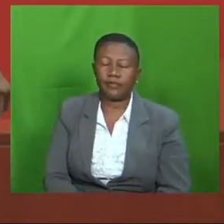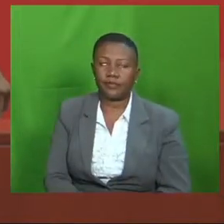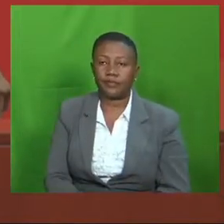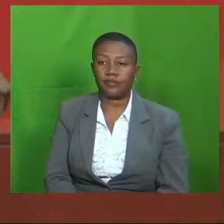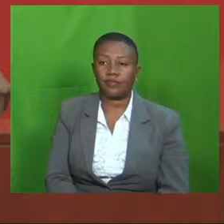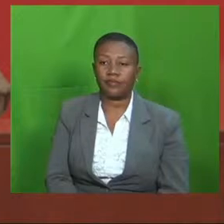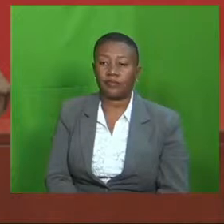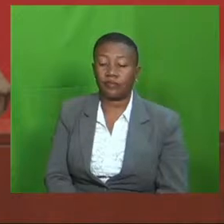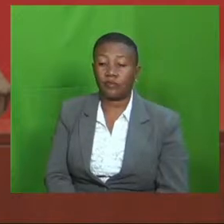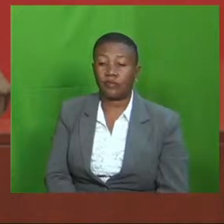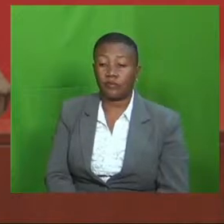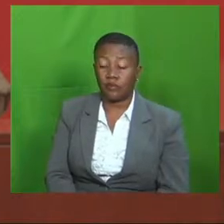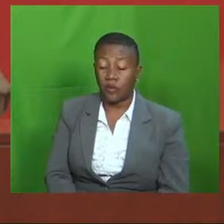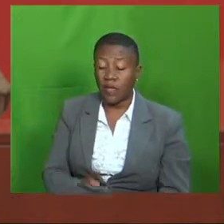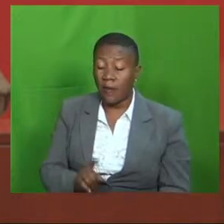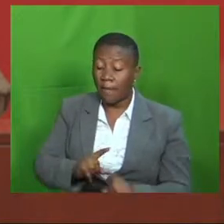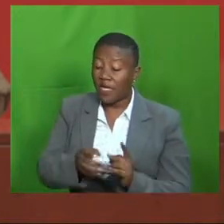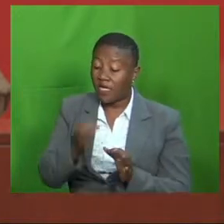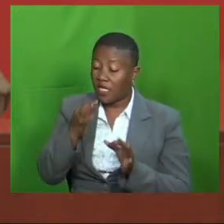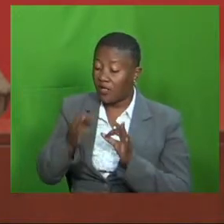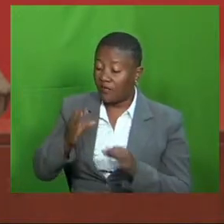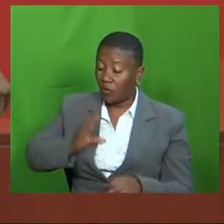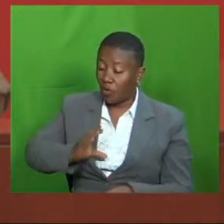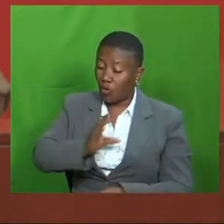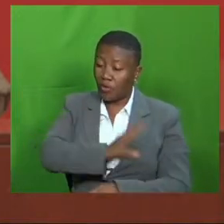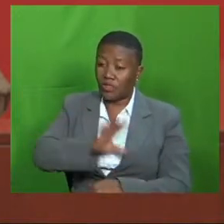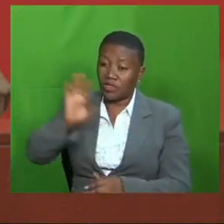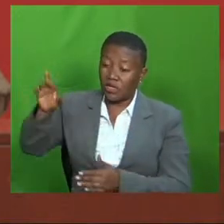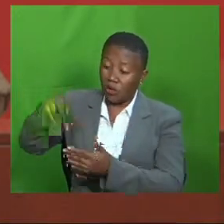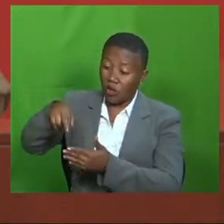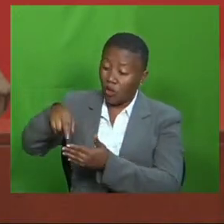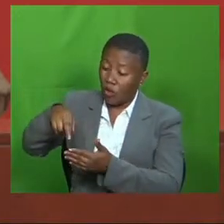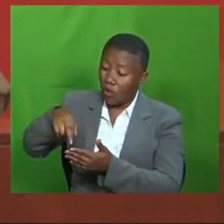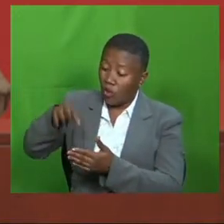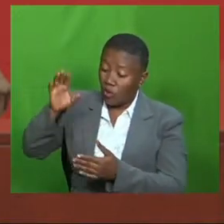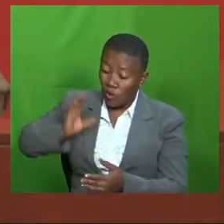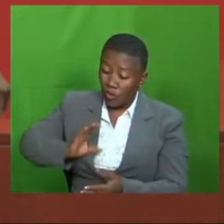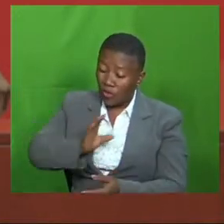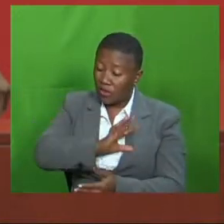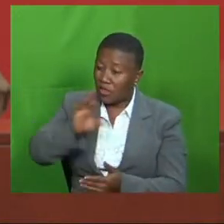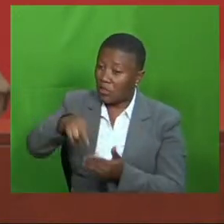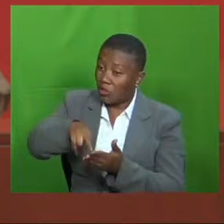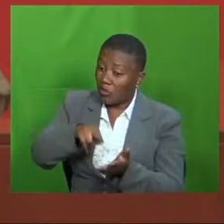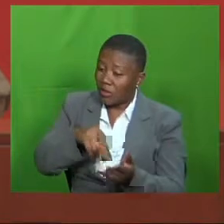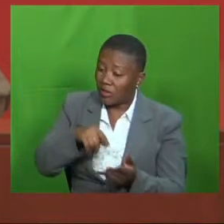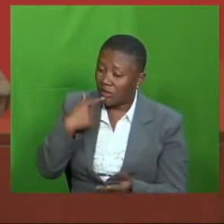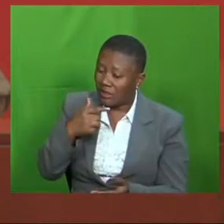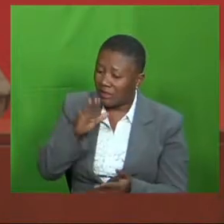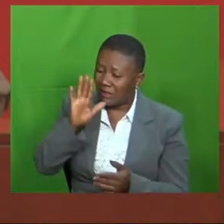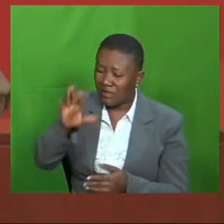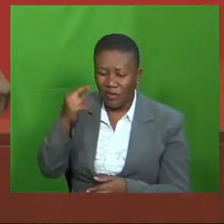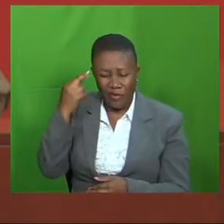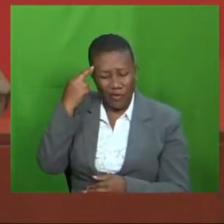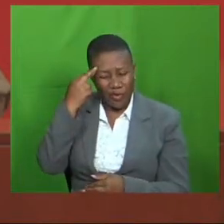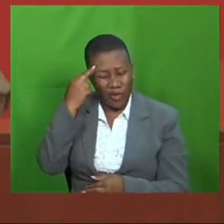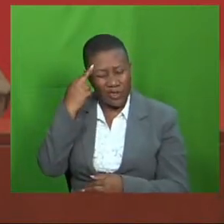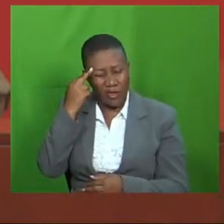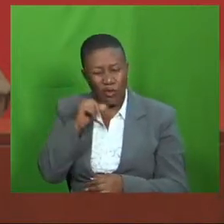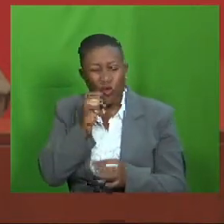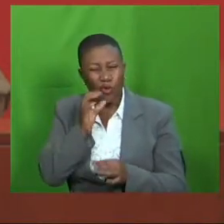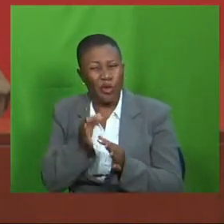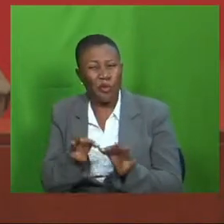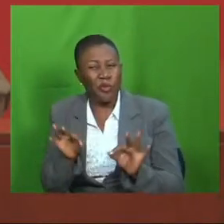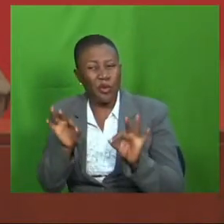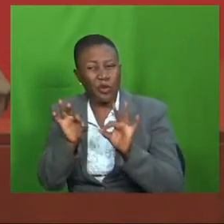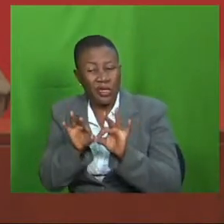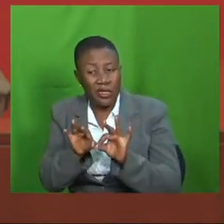that the committee's recommendation to the House is to the effect that the member's explanation is unreasonable, and the House adopts